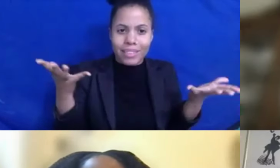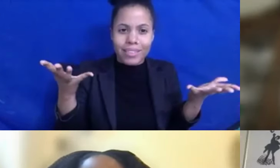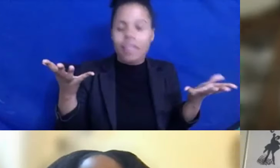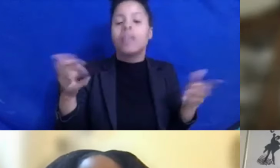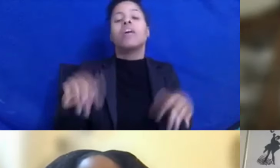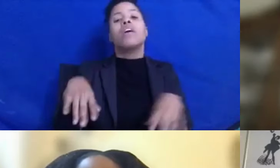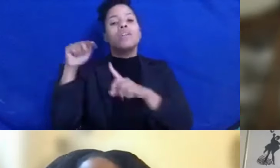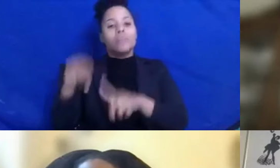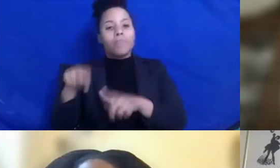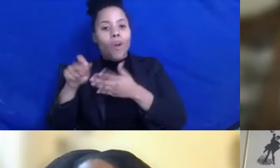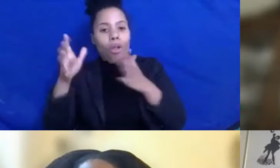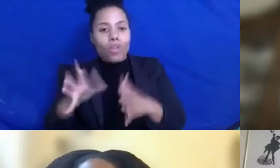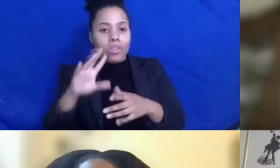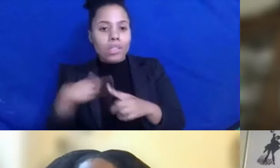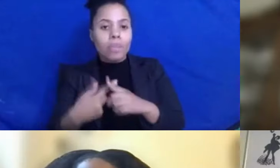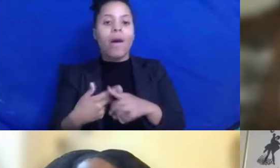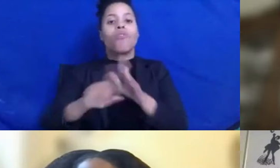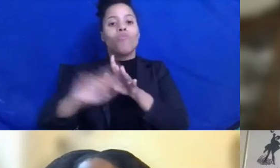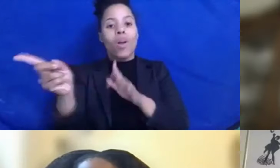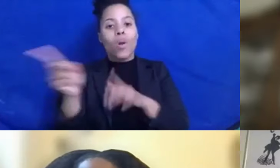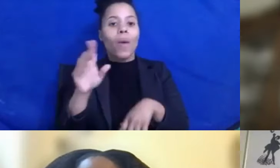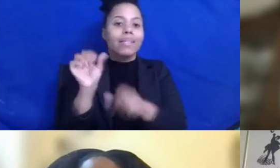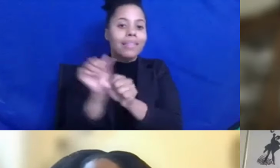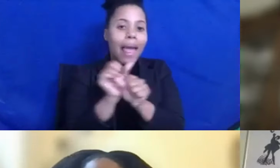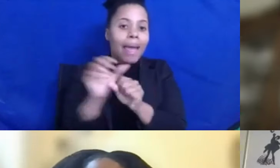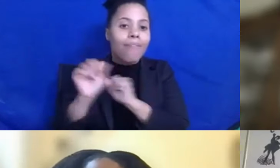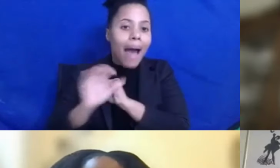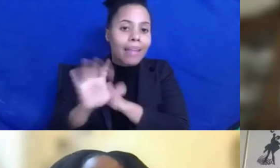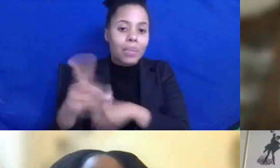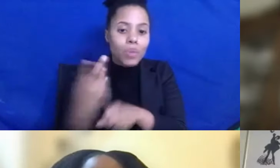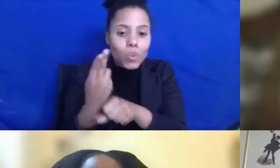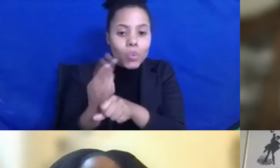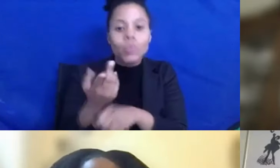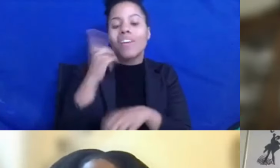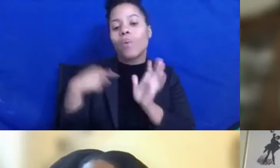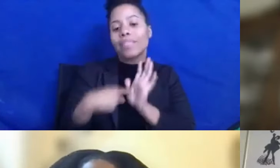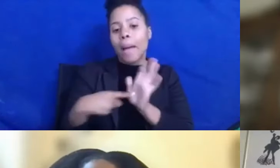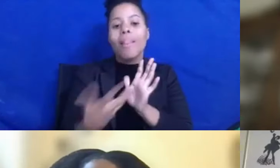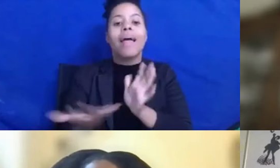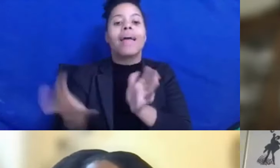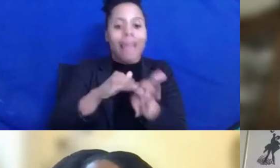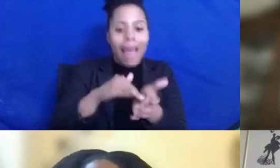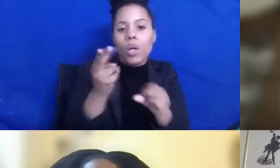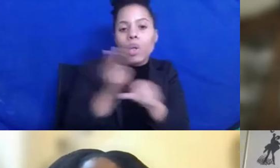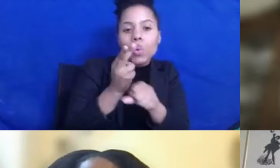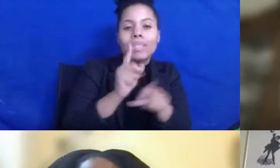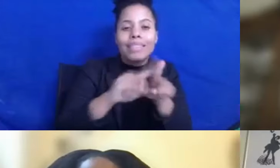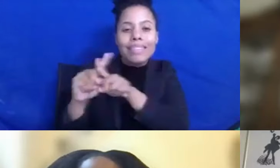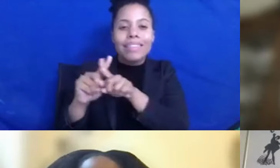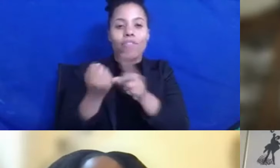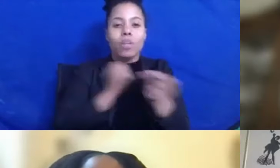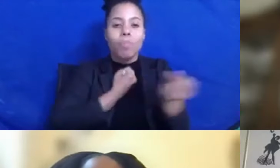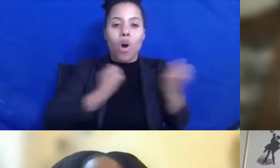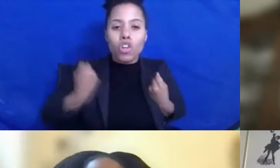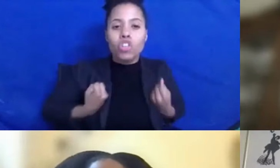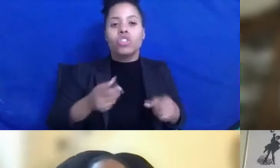runaway slave ads that were used, right? Like using, again, the markers of people's bodies to describe